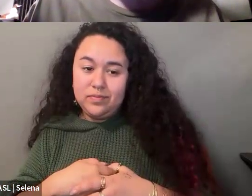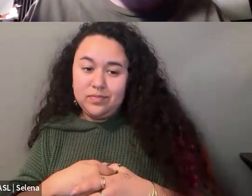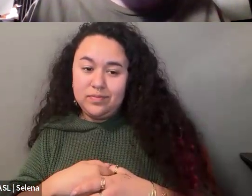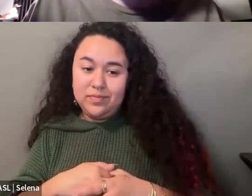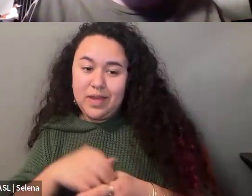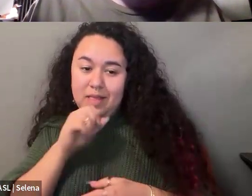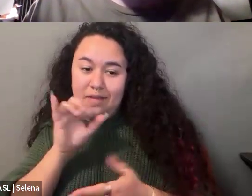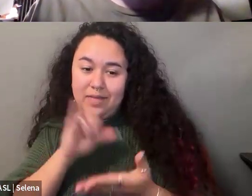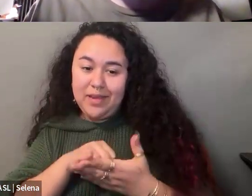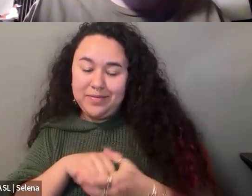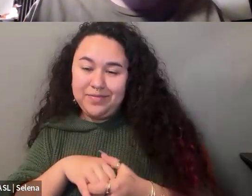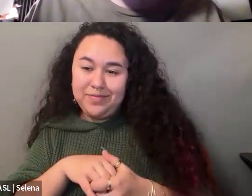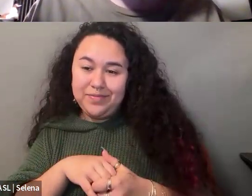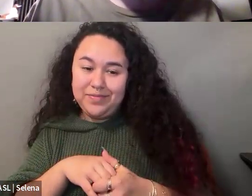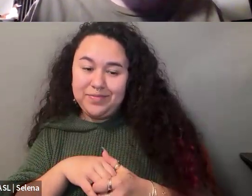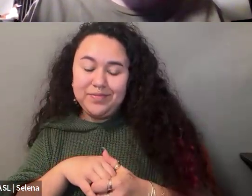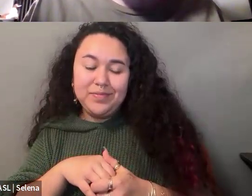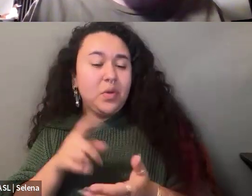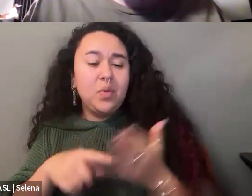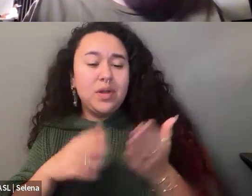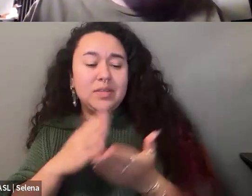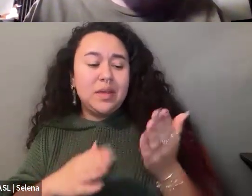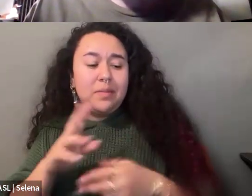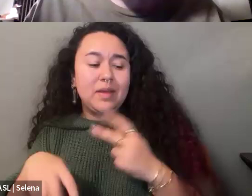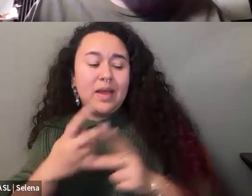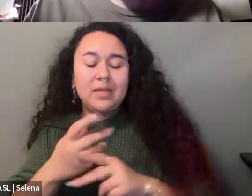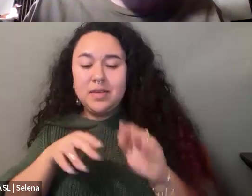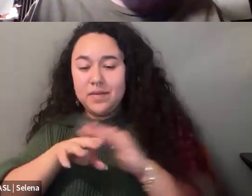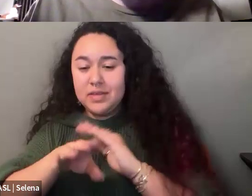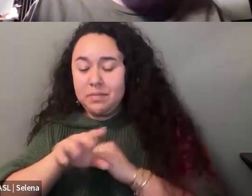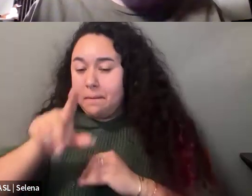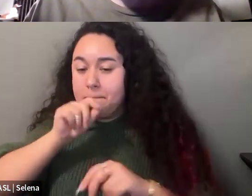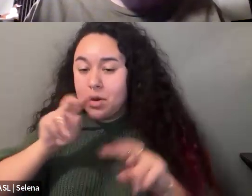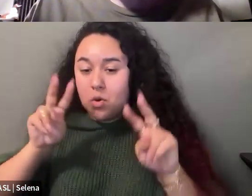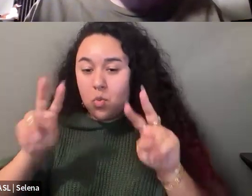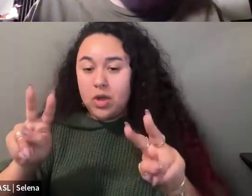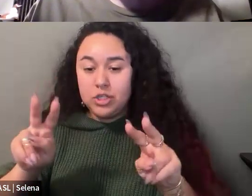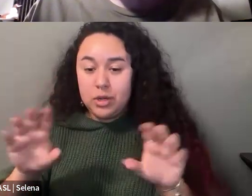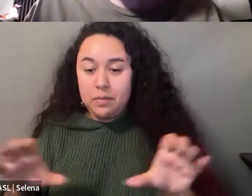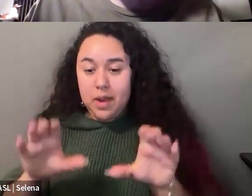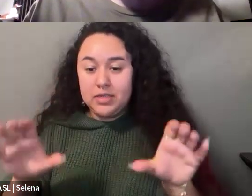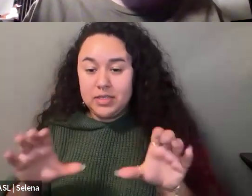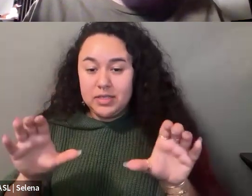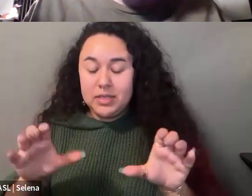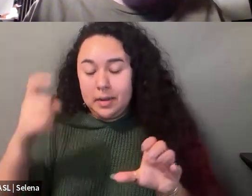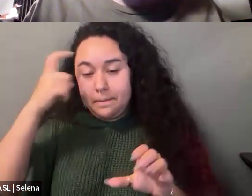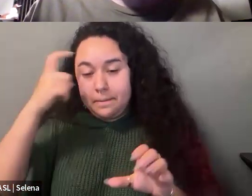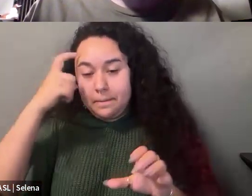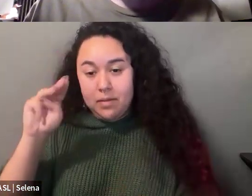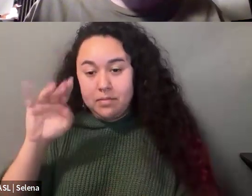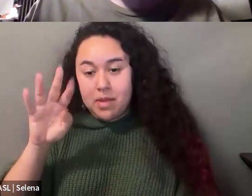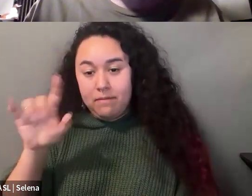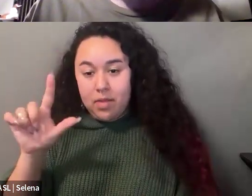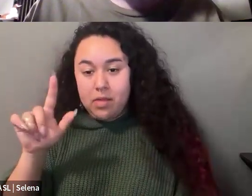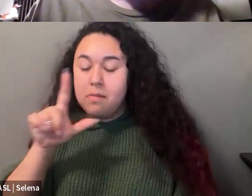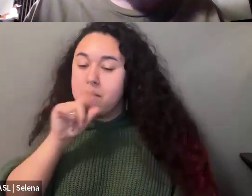I love it. What are some kinds of accessible birding practices and mindful birding practices